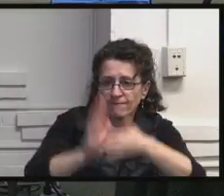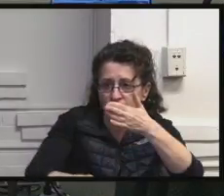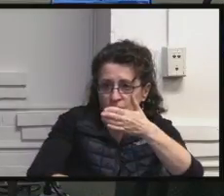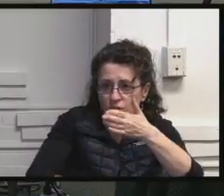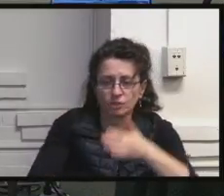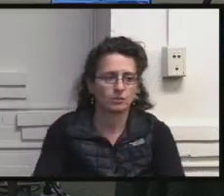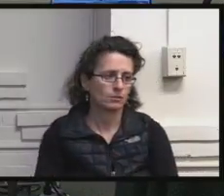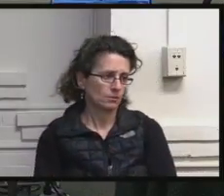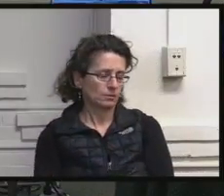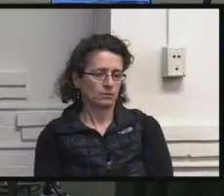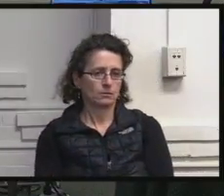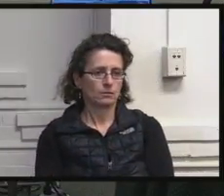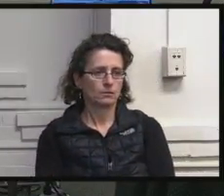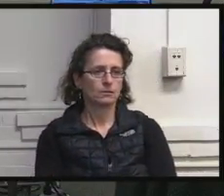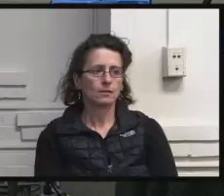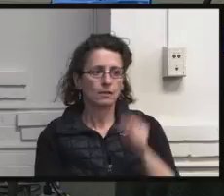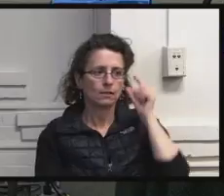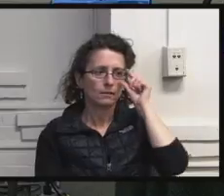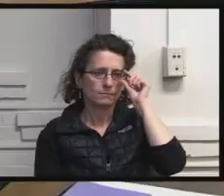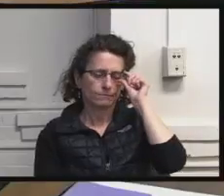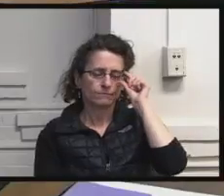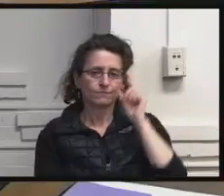It's a pain. Will you be looking for